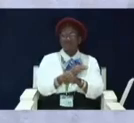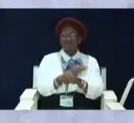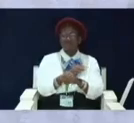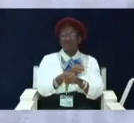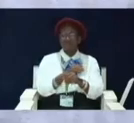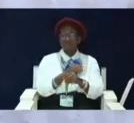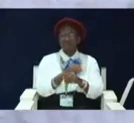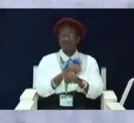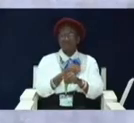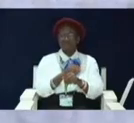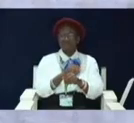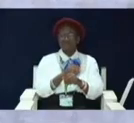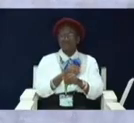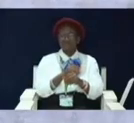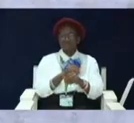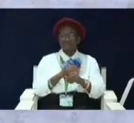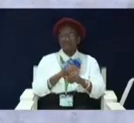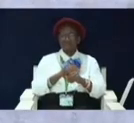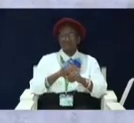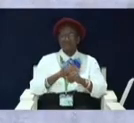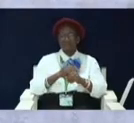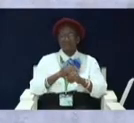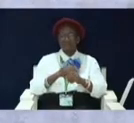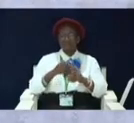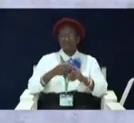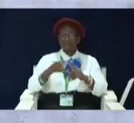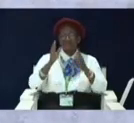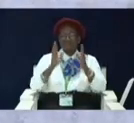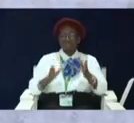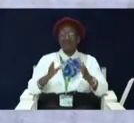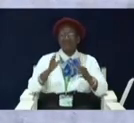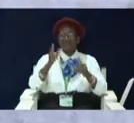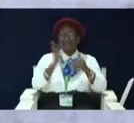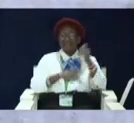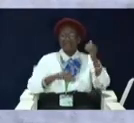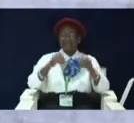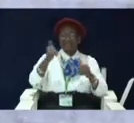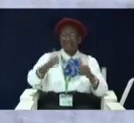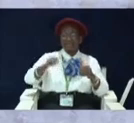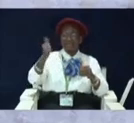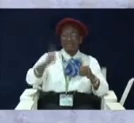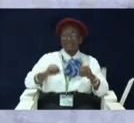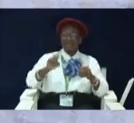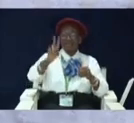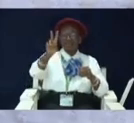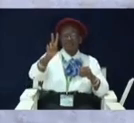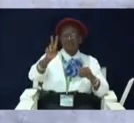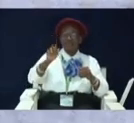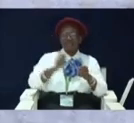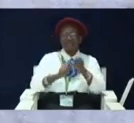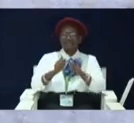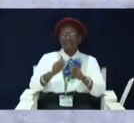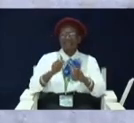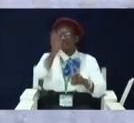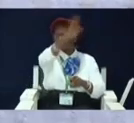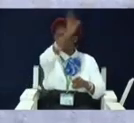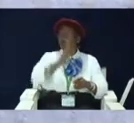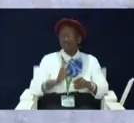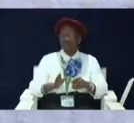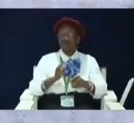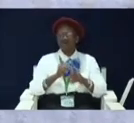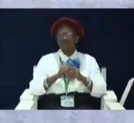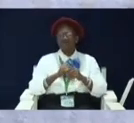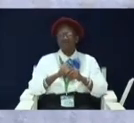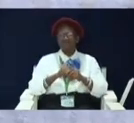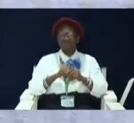powerful and sharper than any two-edged sword.